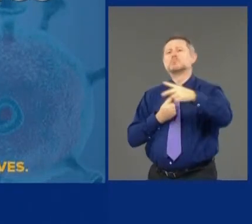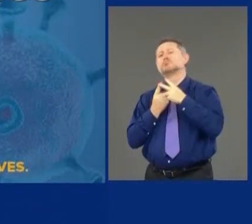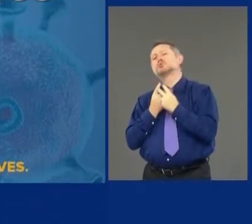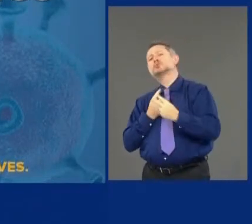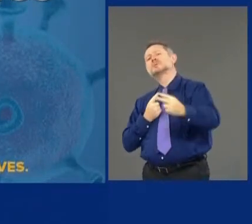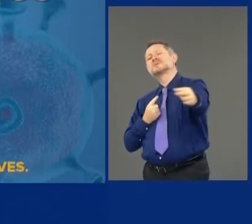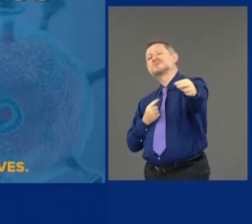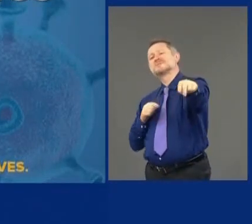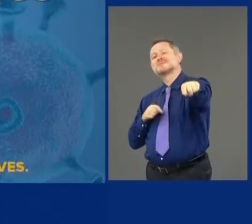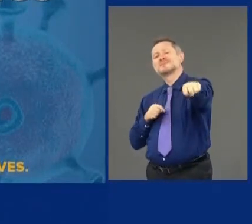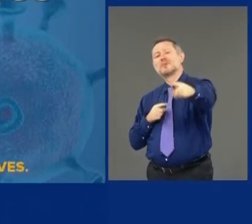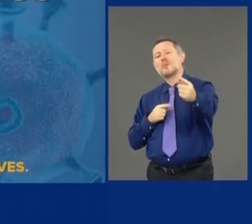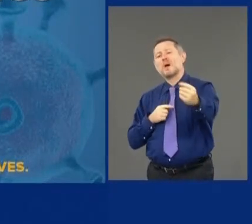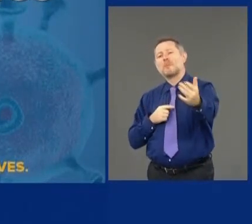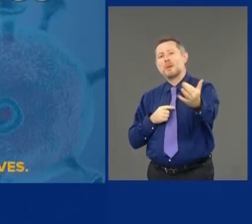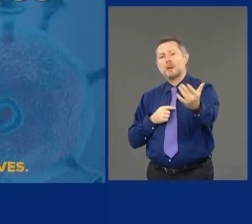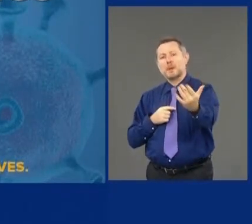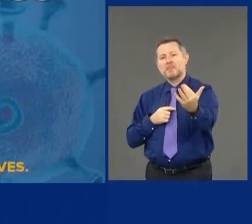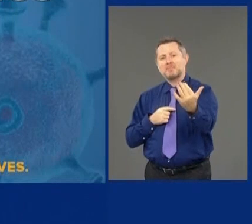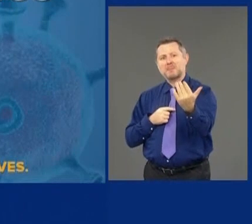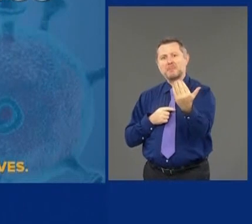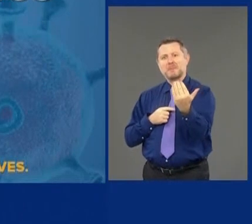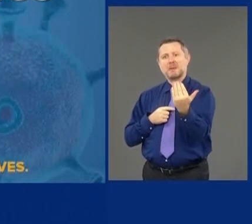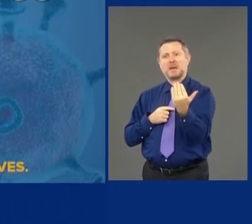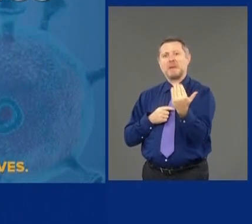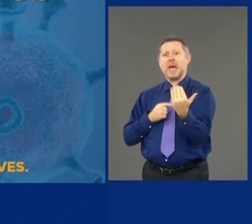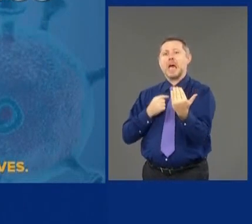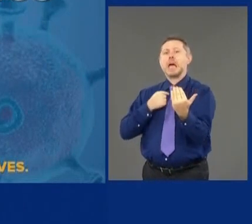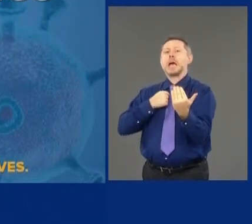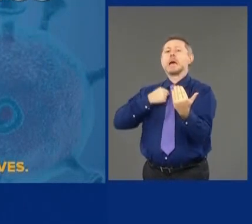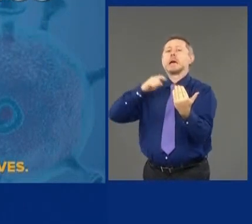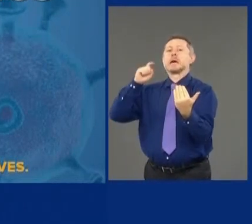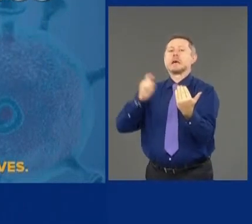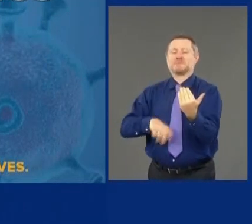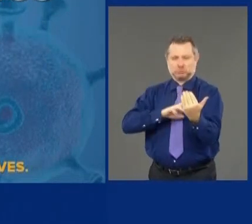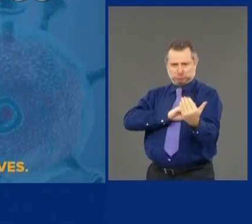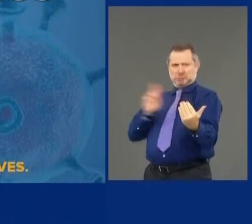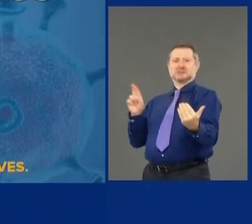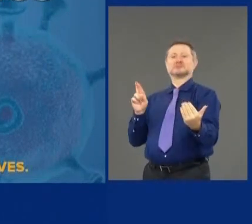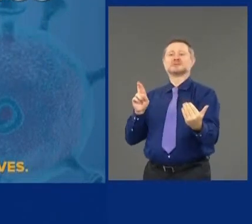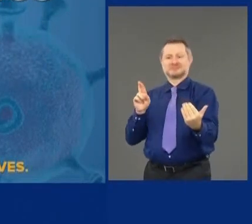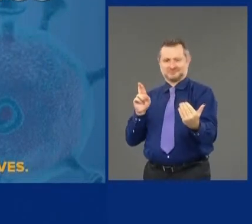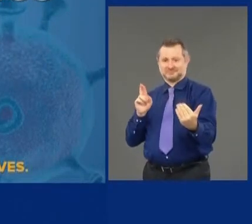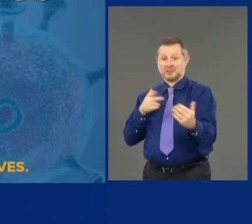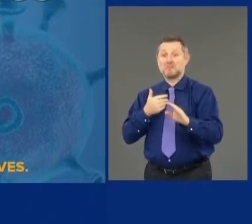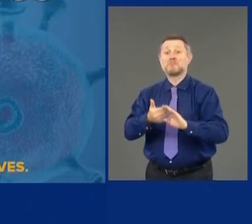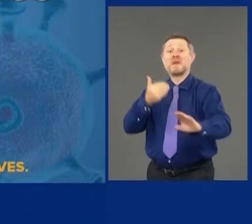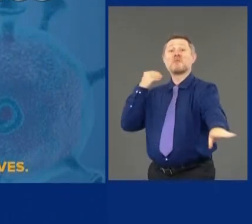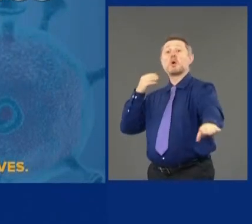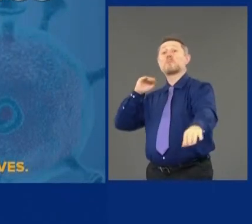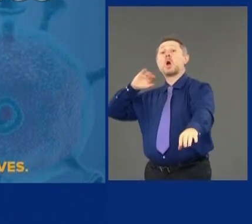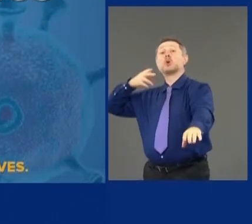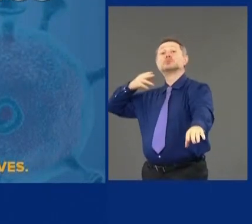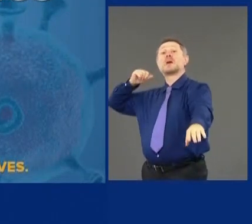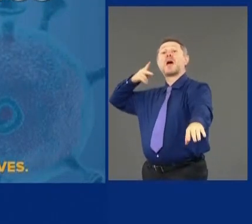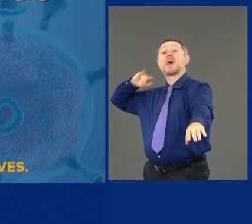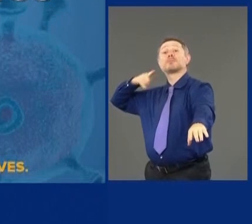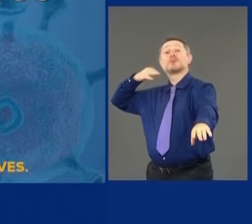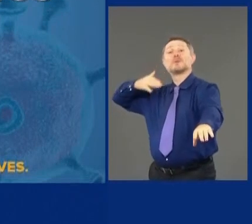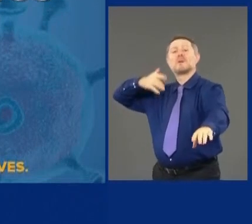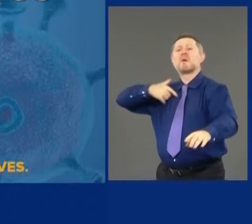pike, and you have to get ahead of it. In the beginning, I was always saying,